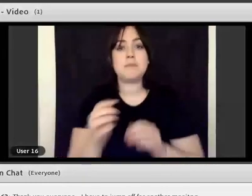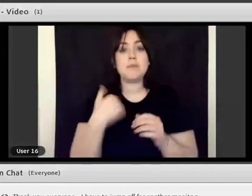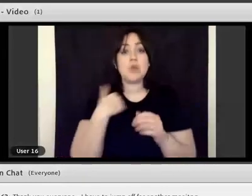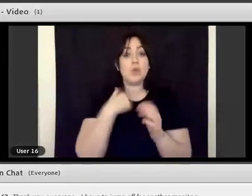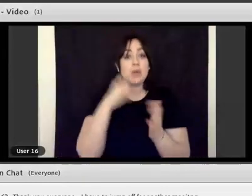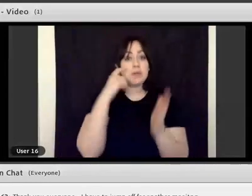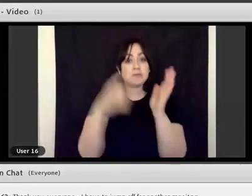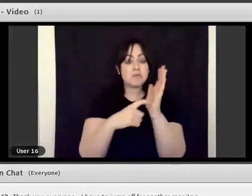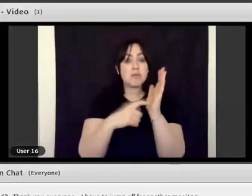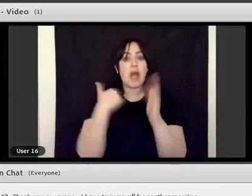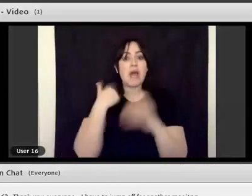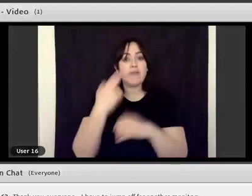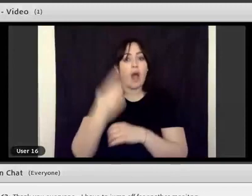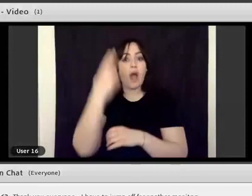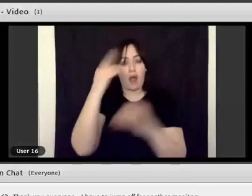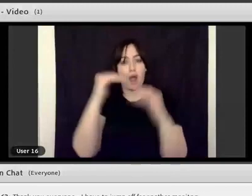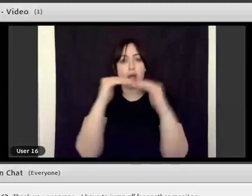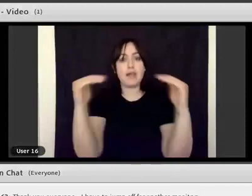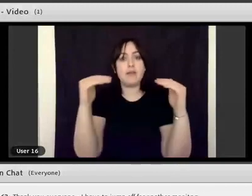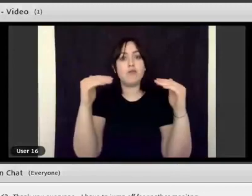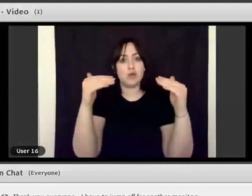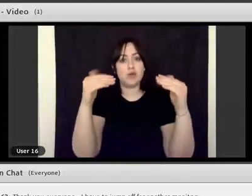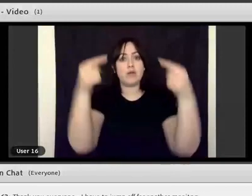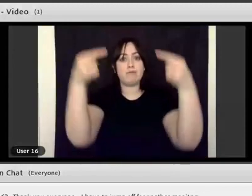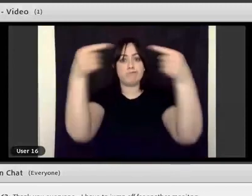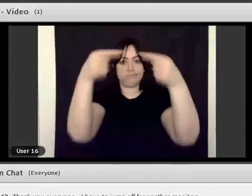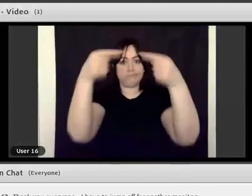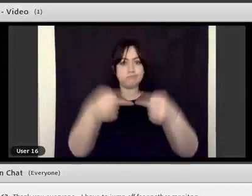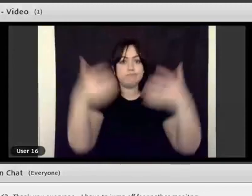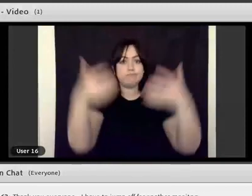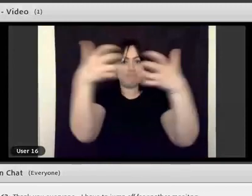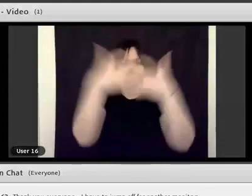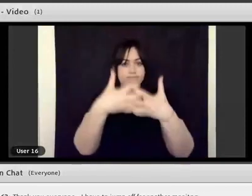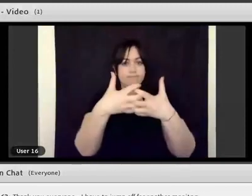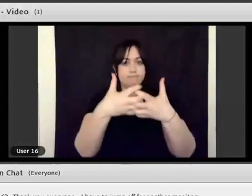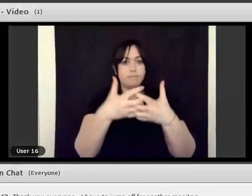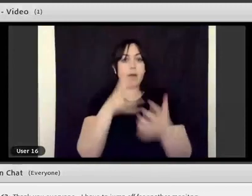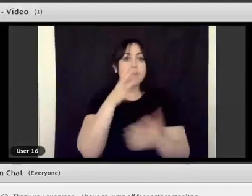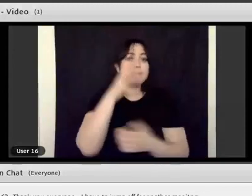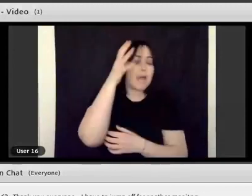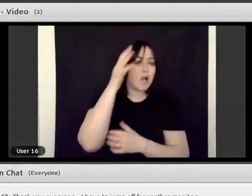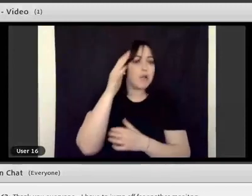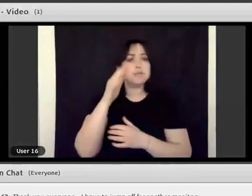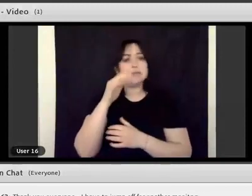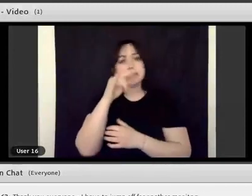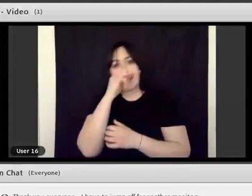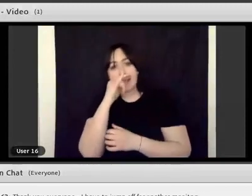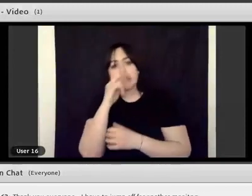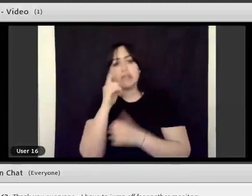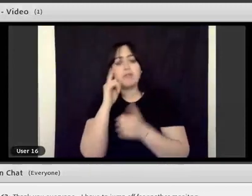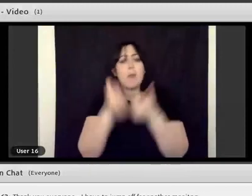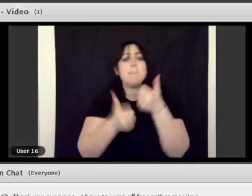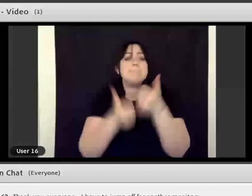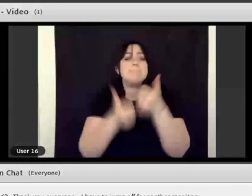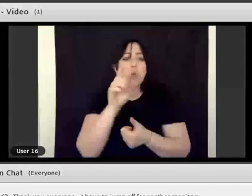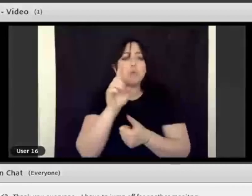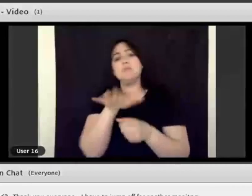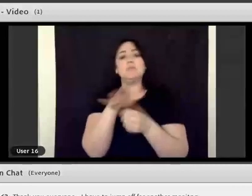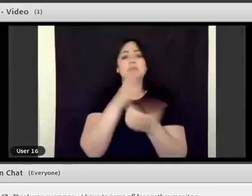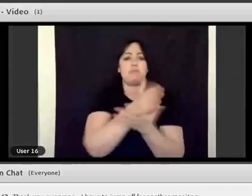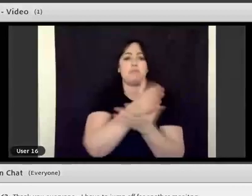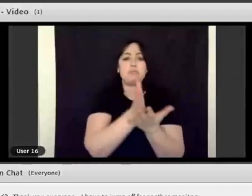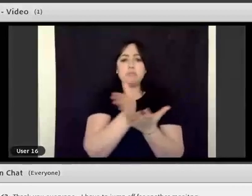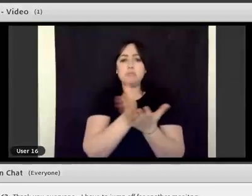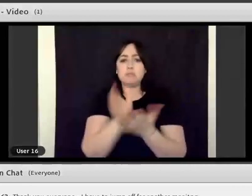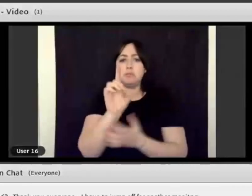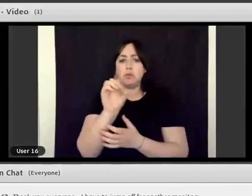correspondence between the answer given by parents and given by adolescents for most of the domains. There were, of course,